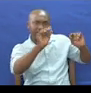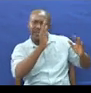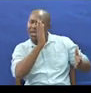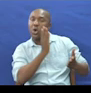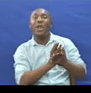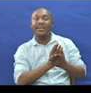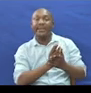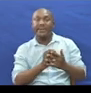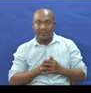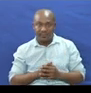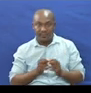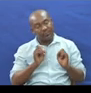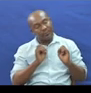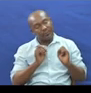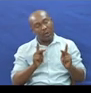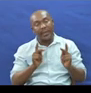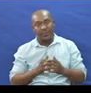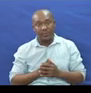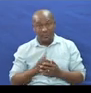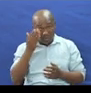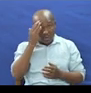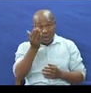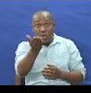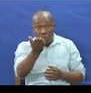Okay. Do you know cats?